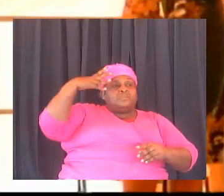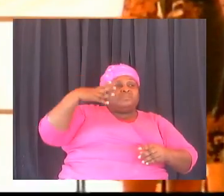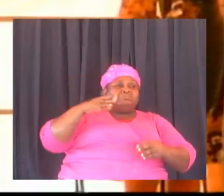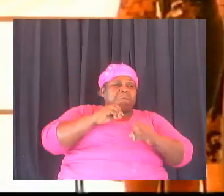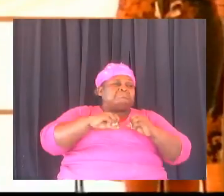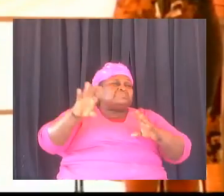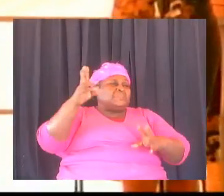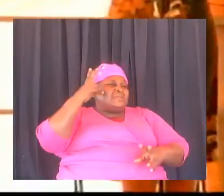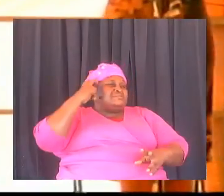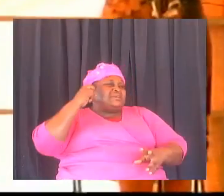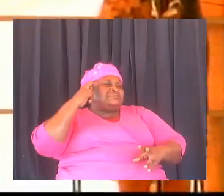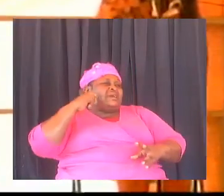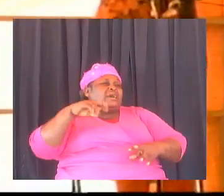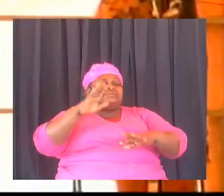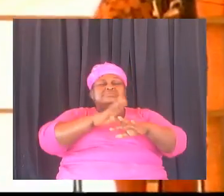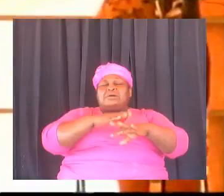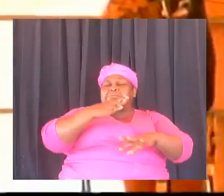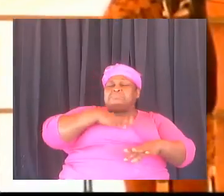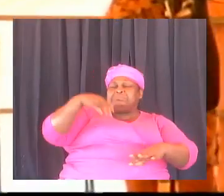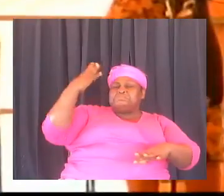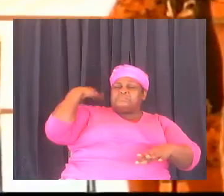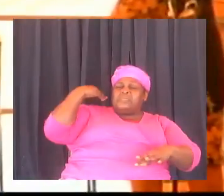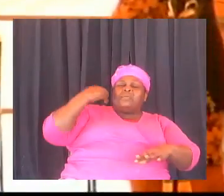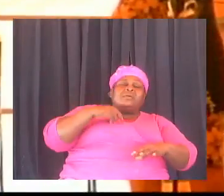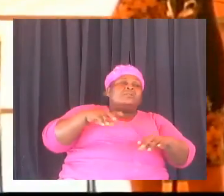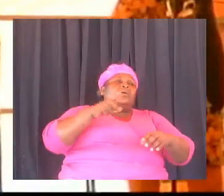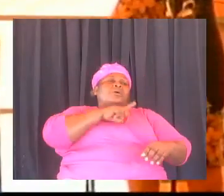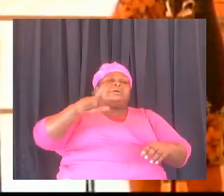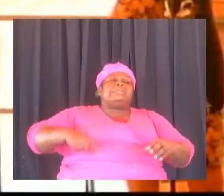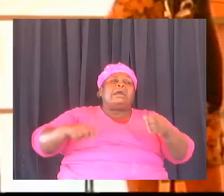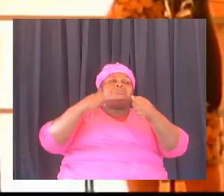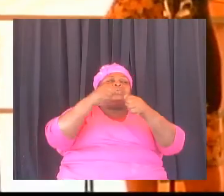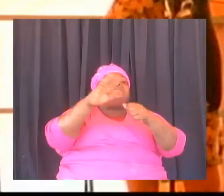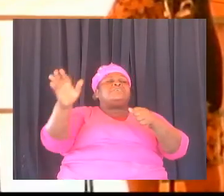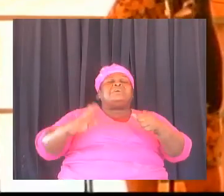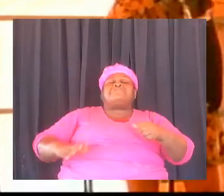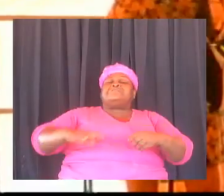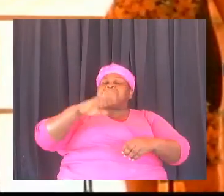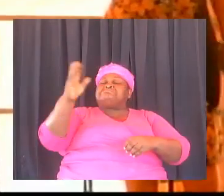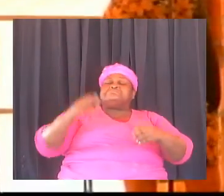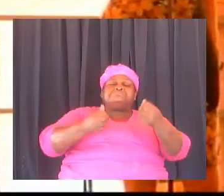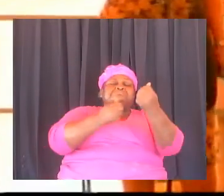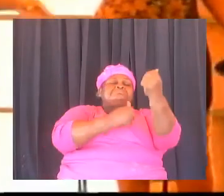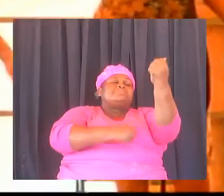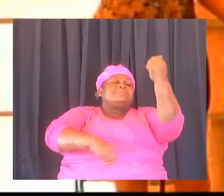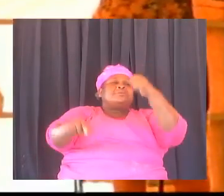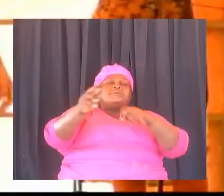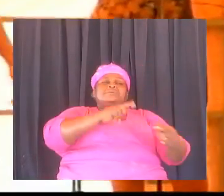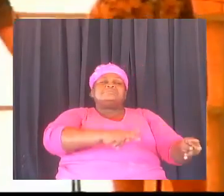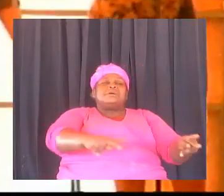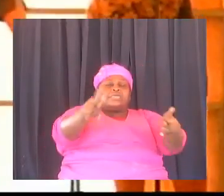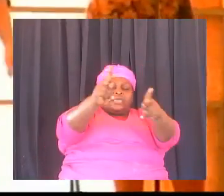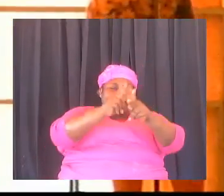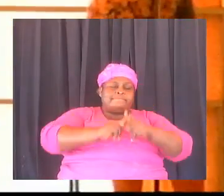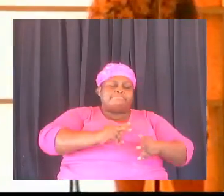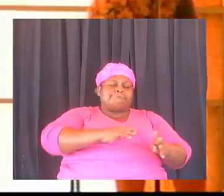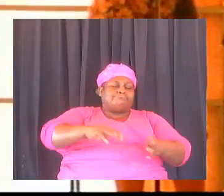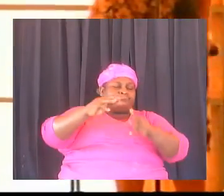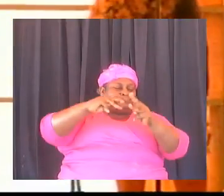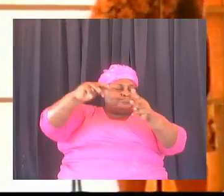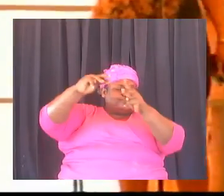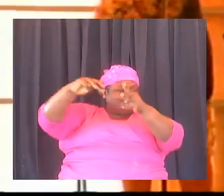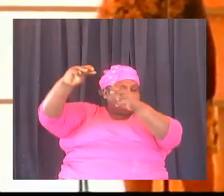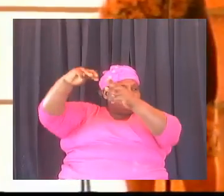grace. Satan is on my track. Oh, I'll never, never, never turn back. Oh, I keep moving